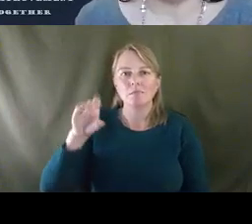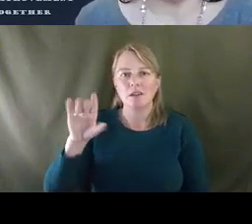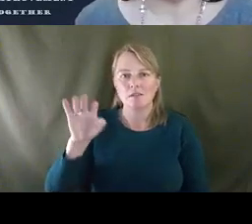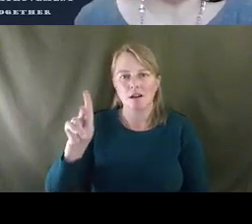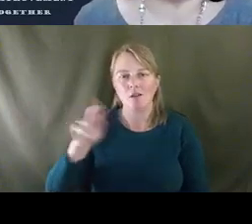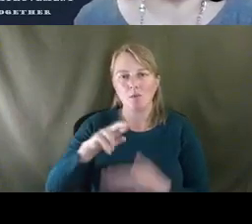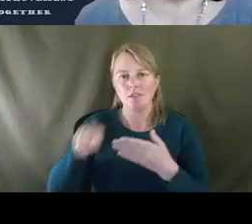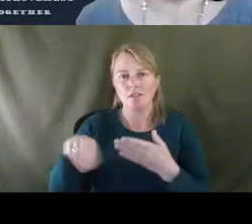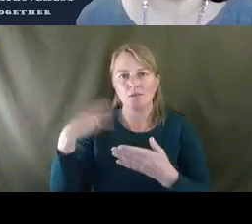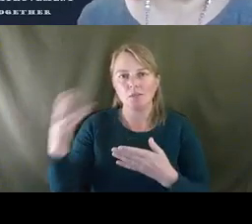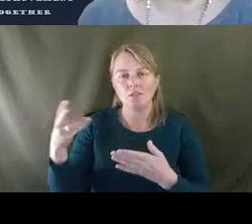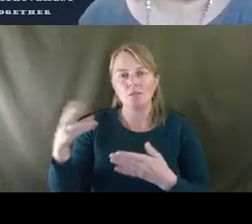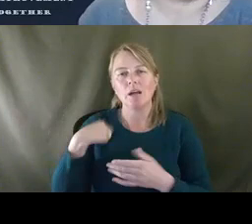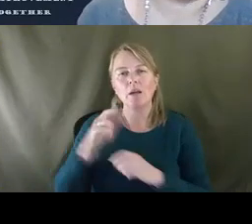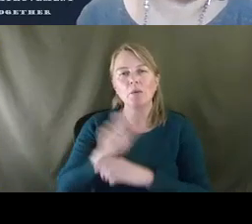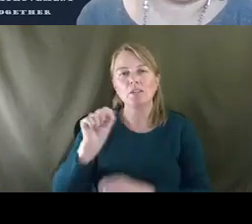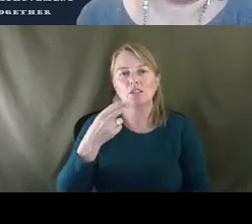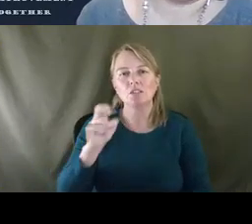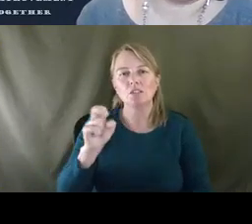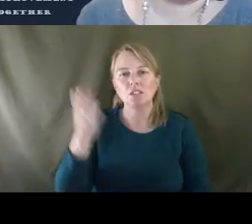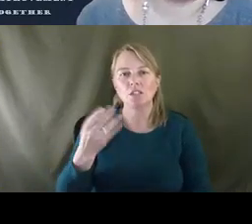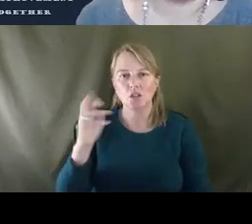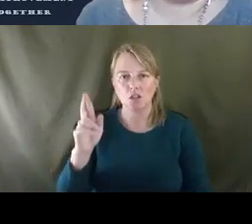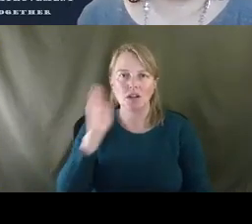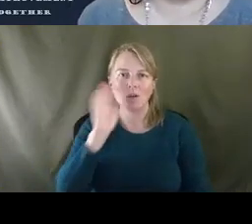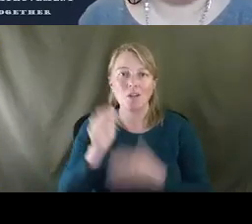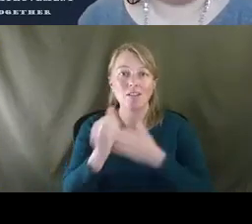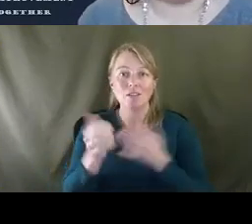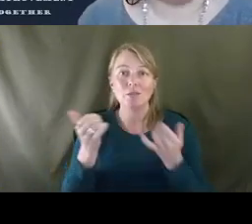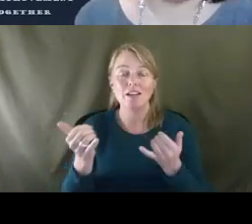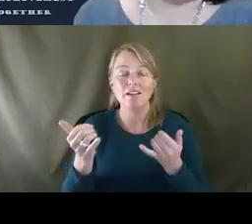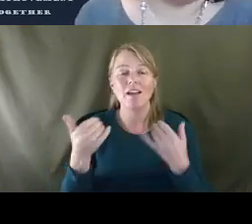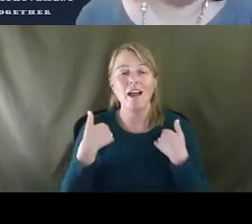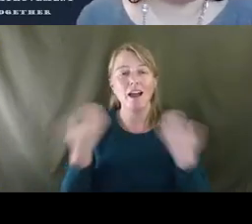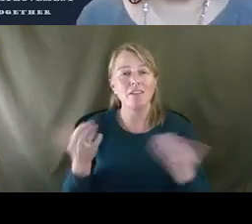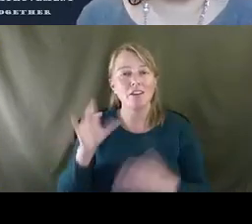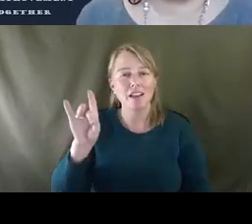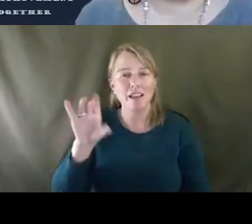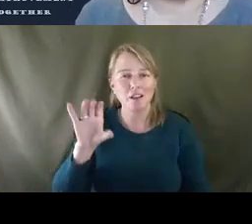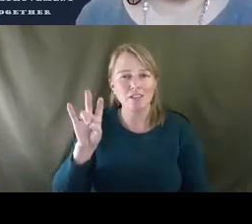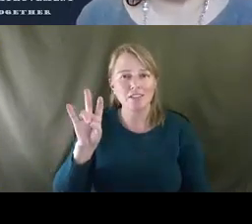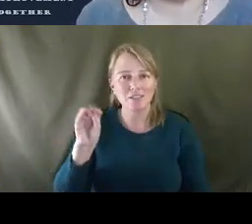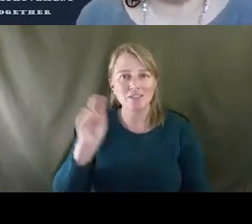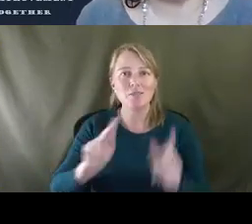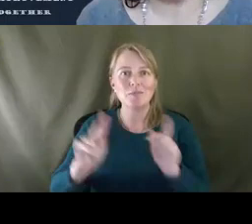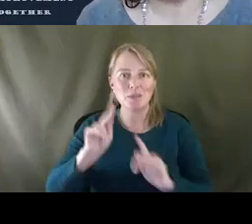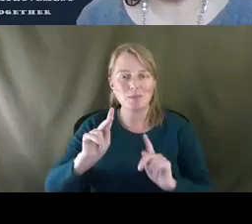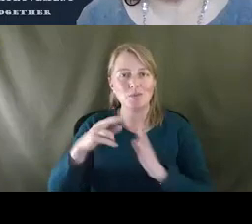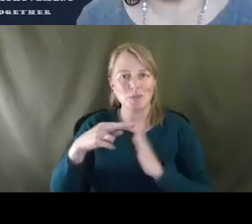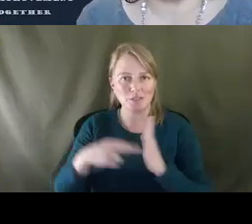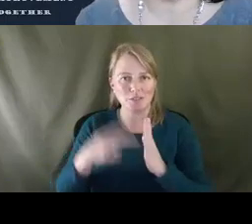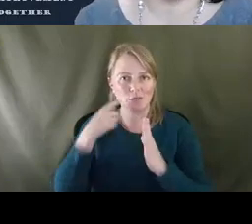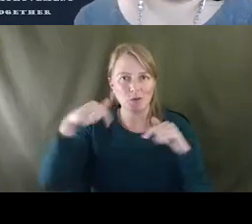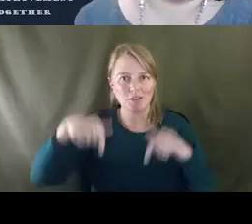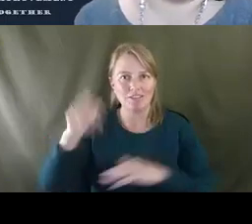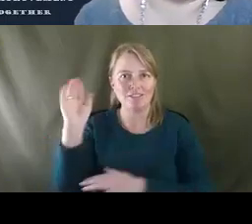My pronouns are she, her, and I will be your moderator today. We have about 870 attendees registered for the